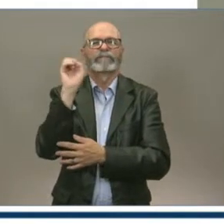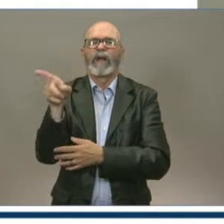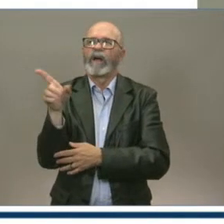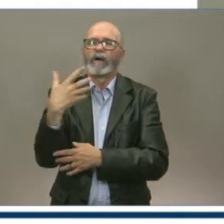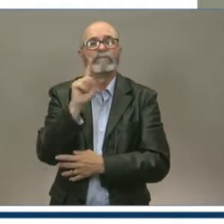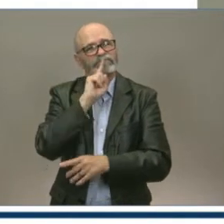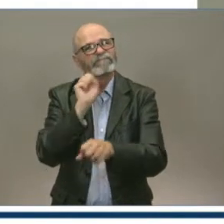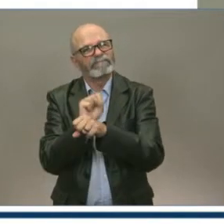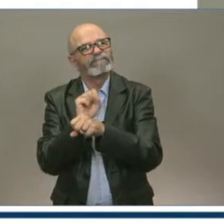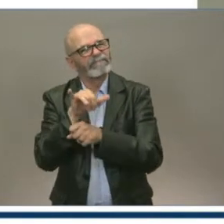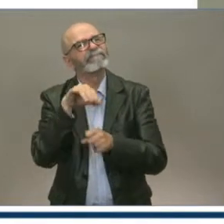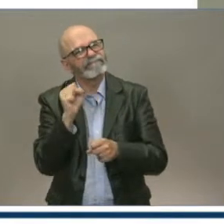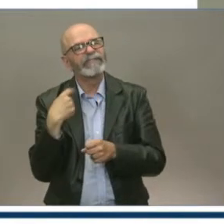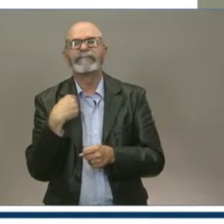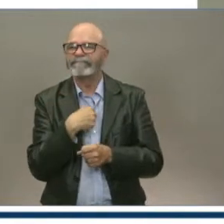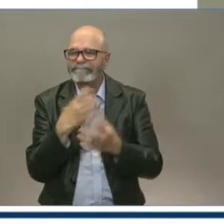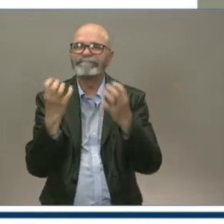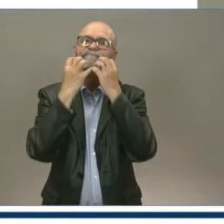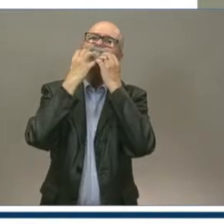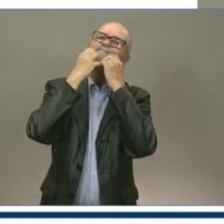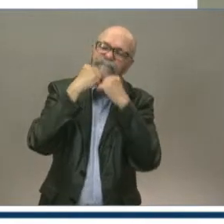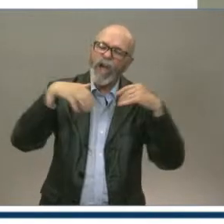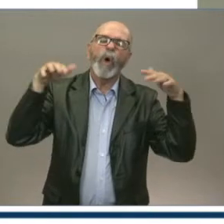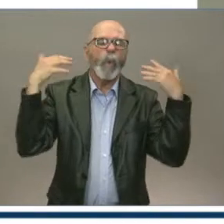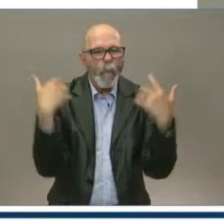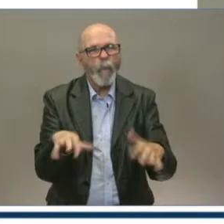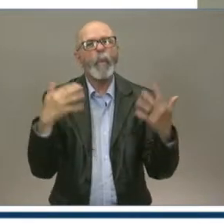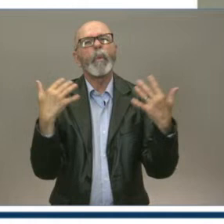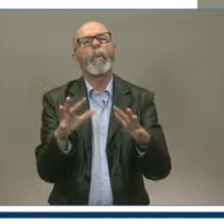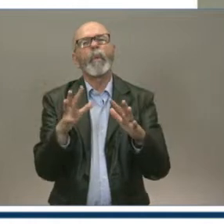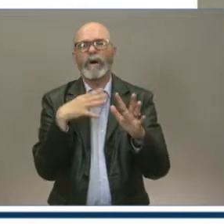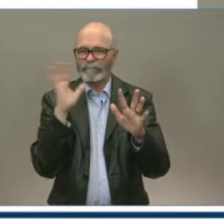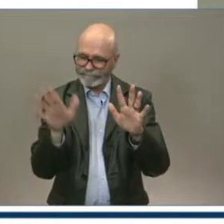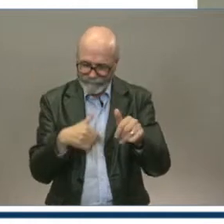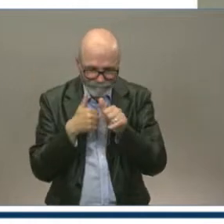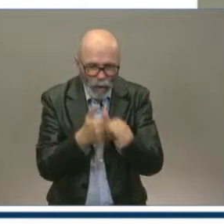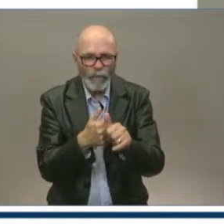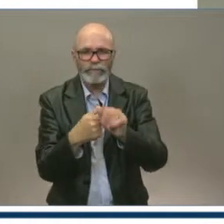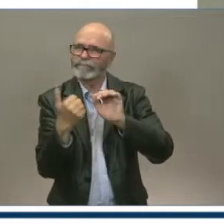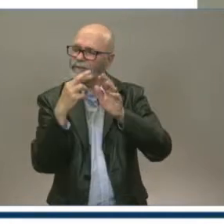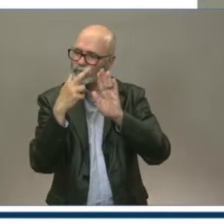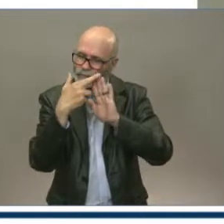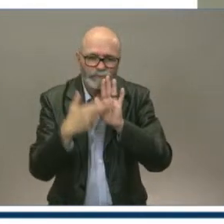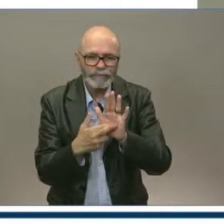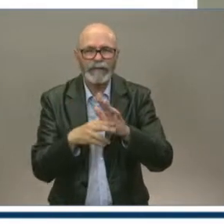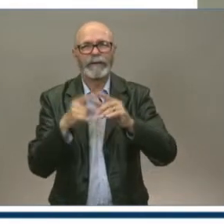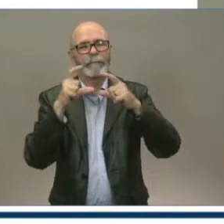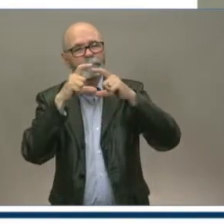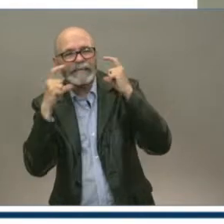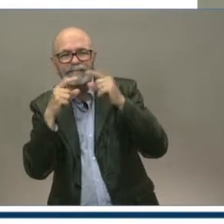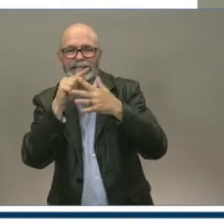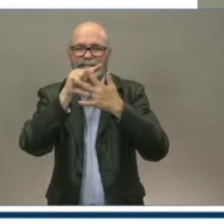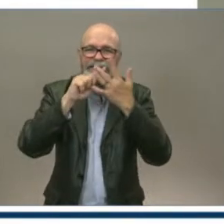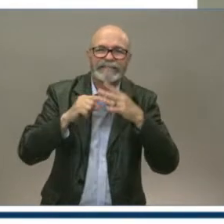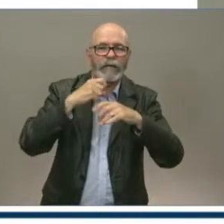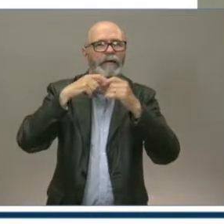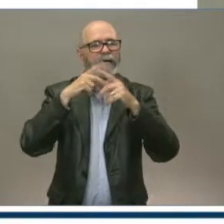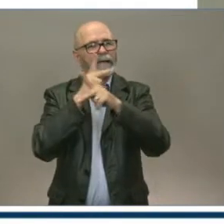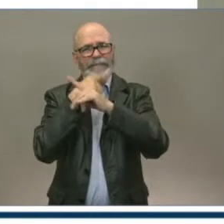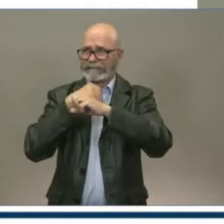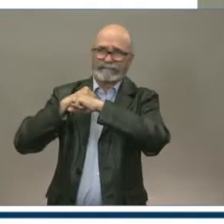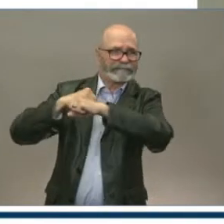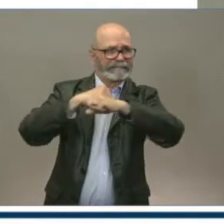keep caring about one another and keep following public health protocols while we build our immunity to COVID-19 through